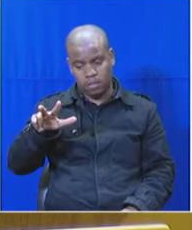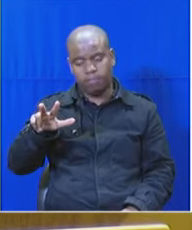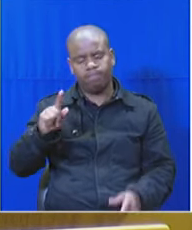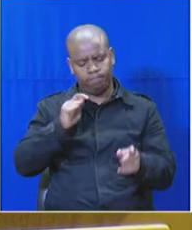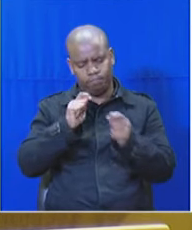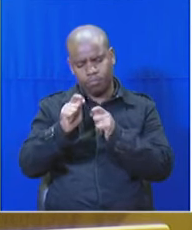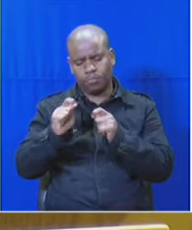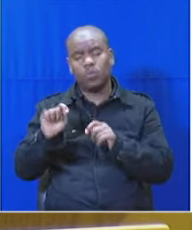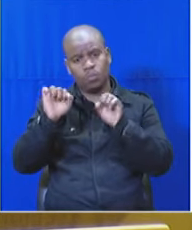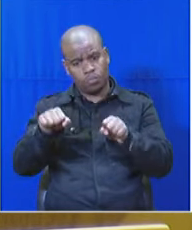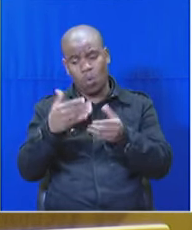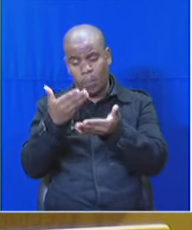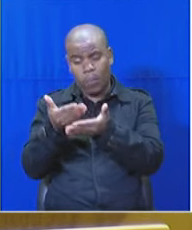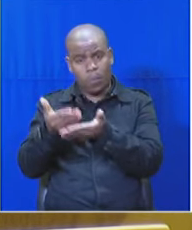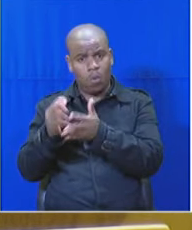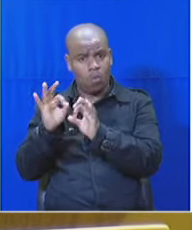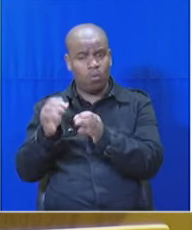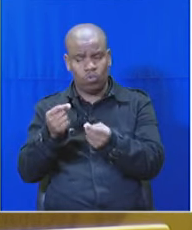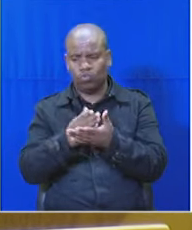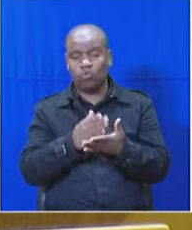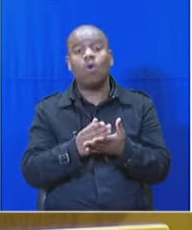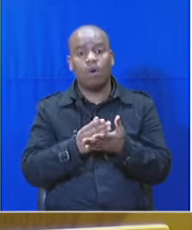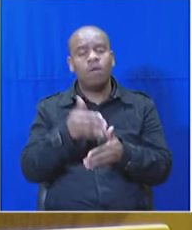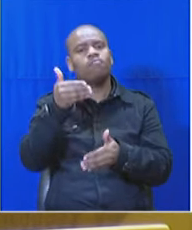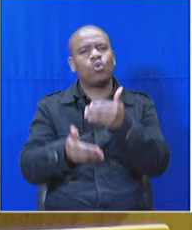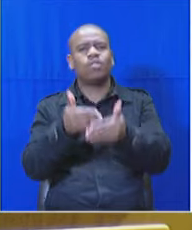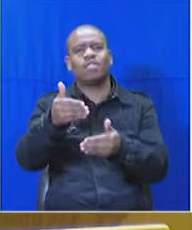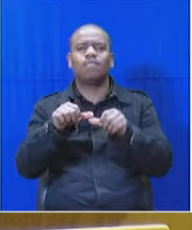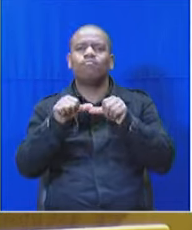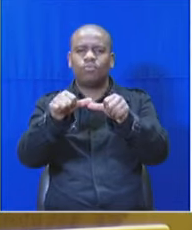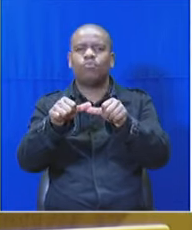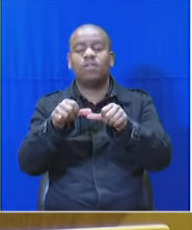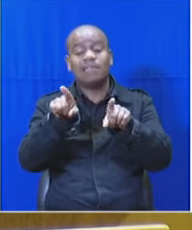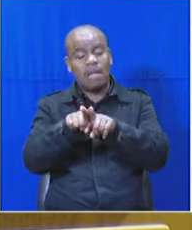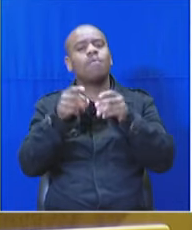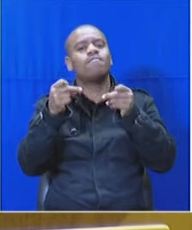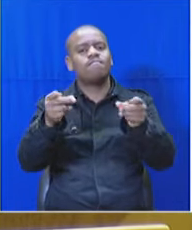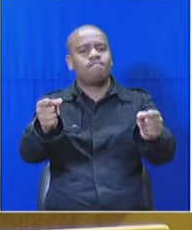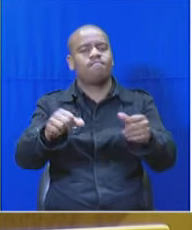more progressive provisions to assist to take the process forward and faster.